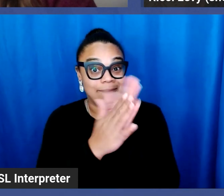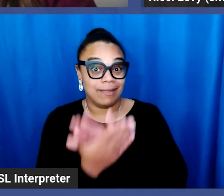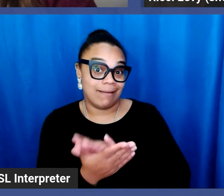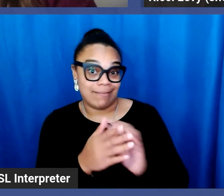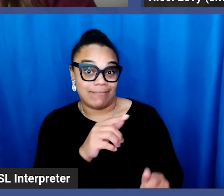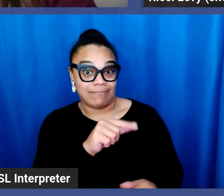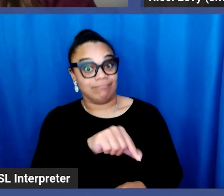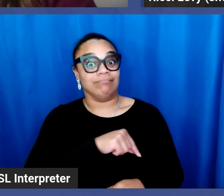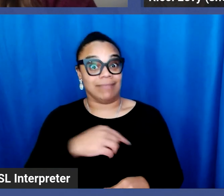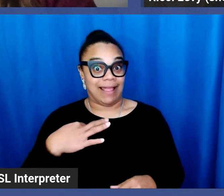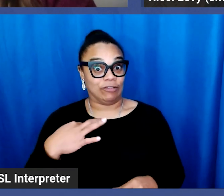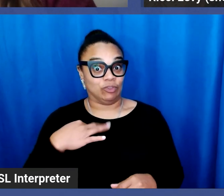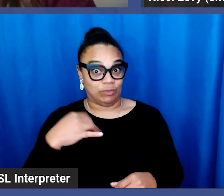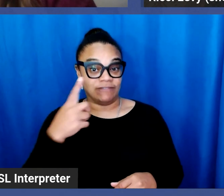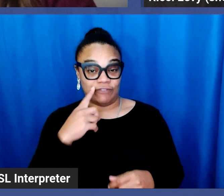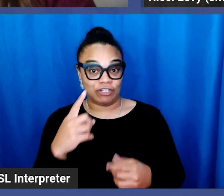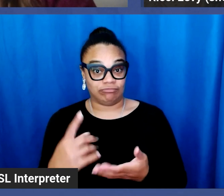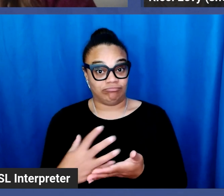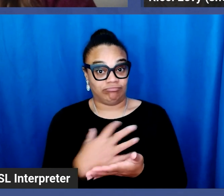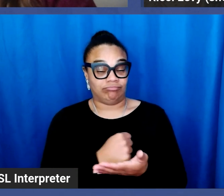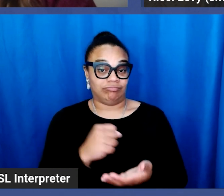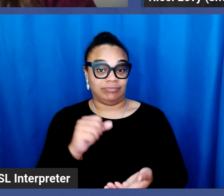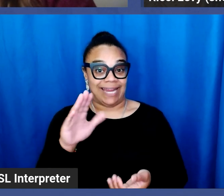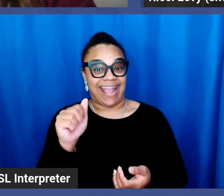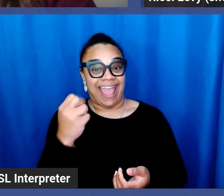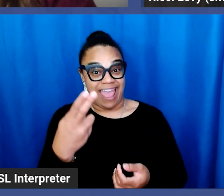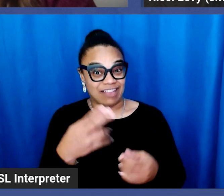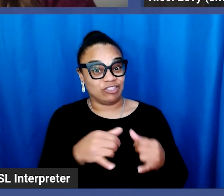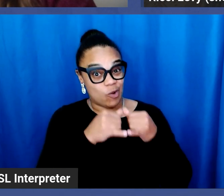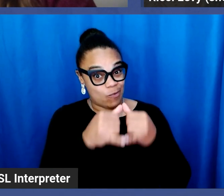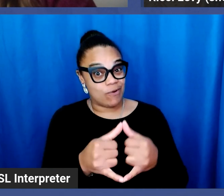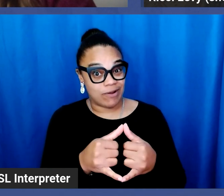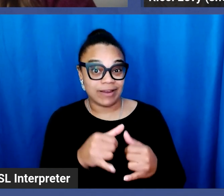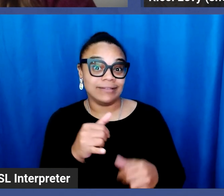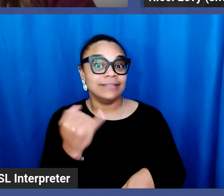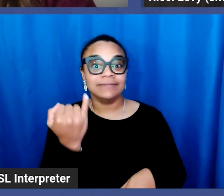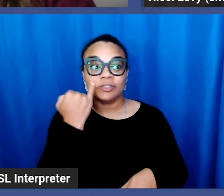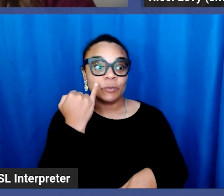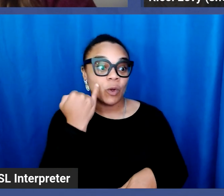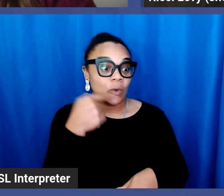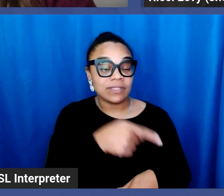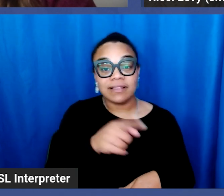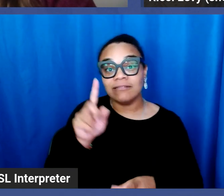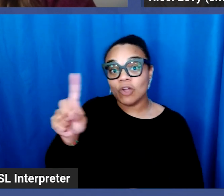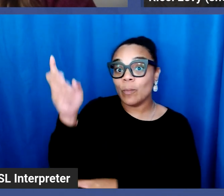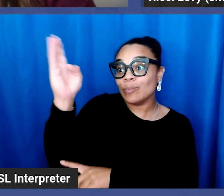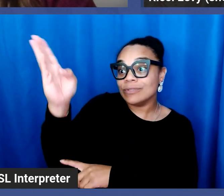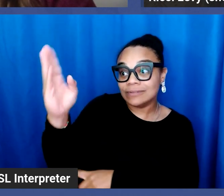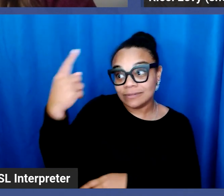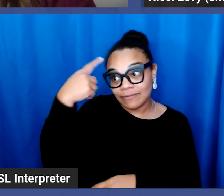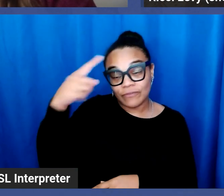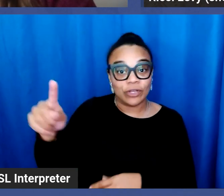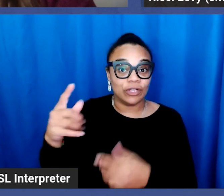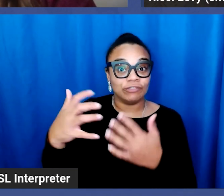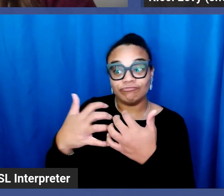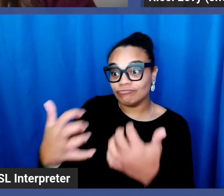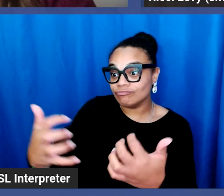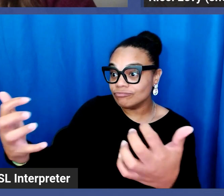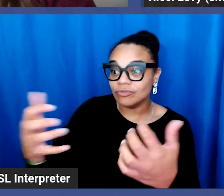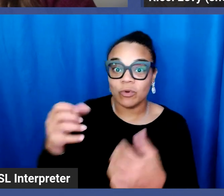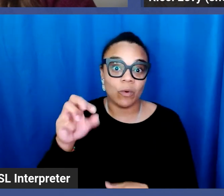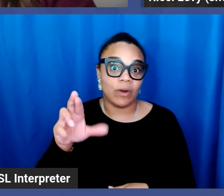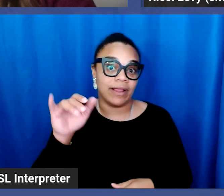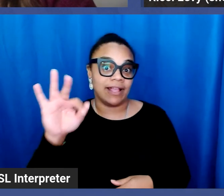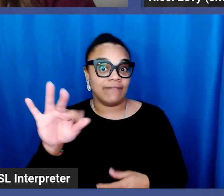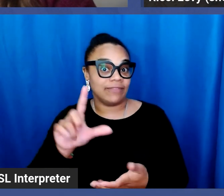cash awards when they speak to the media, when they publish a piece. And that's what